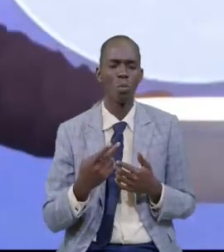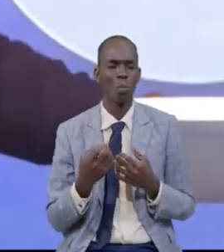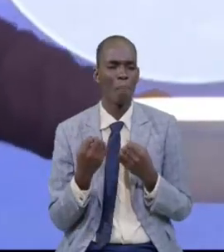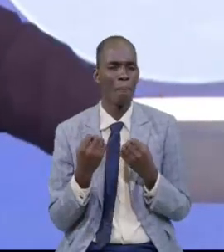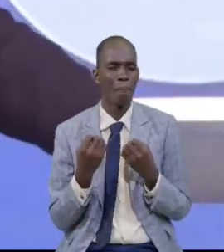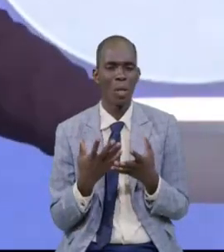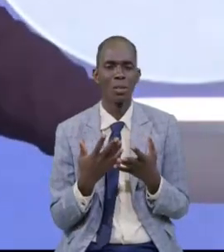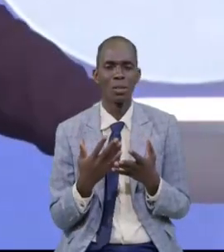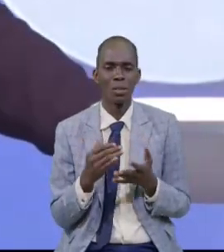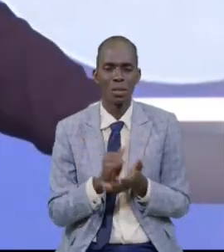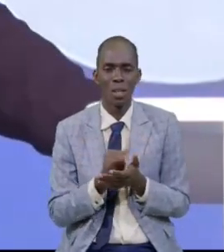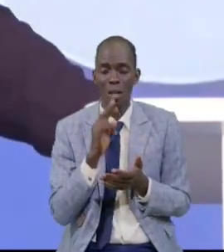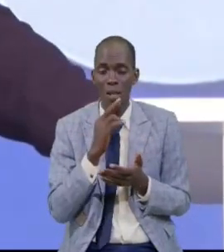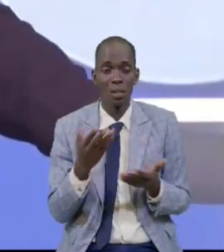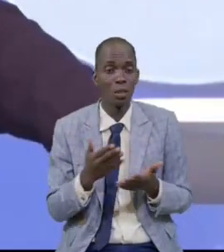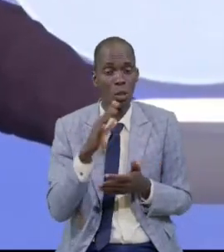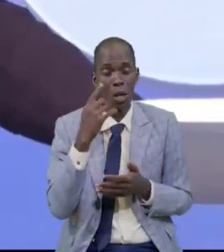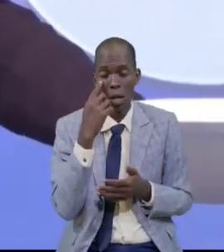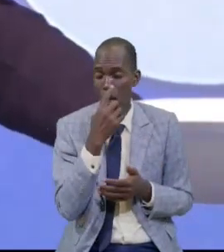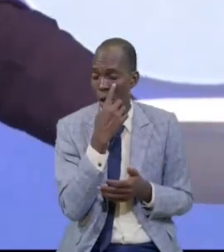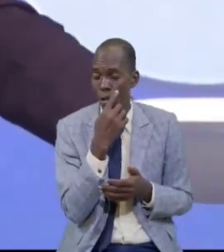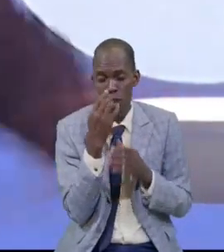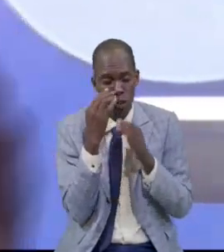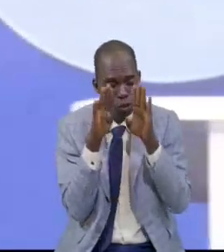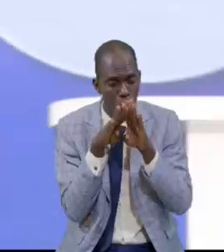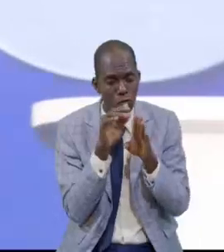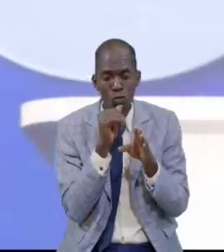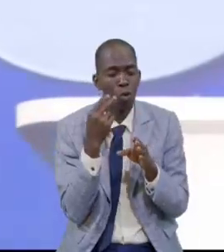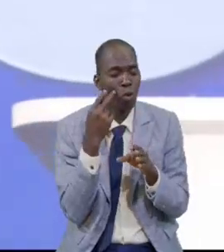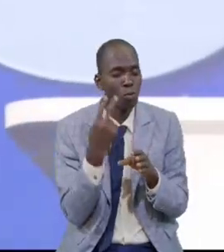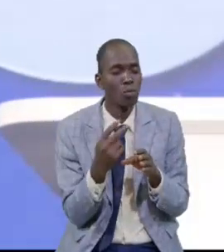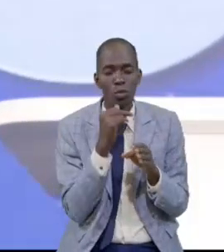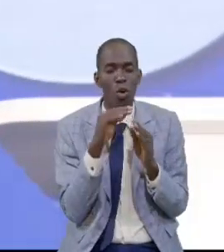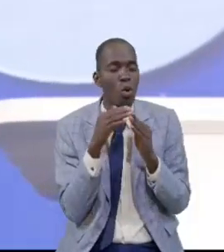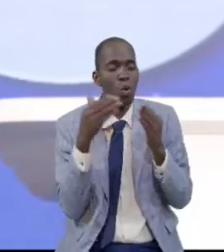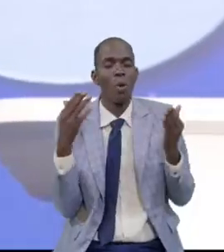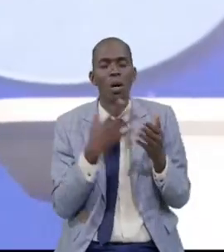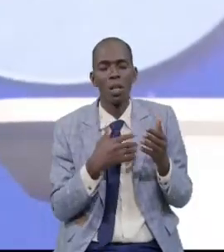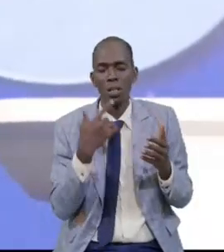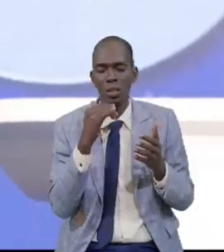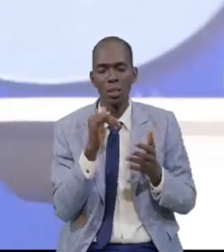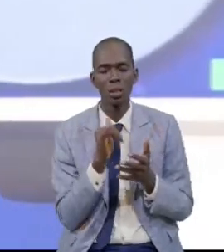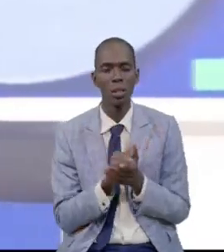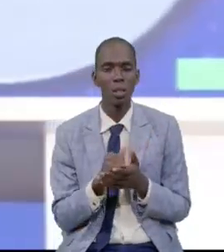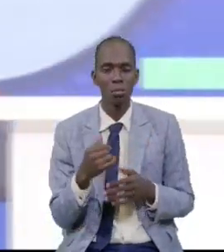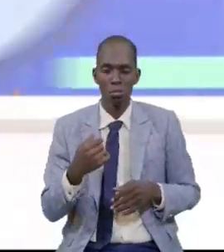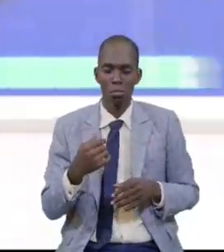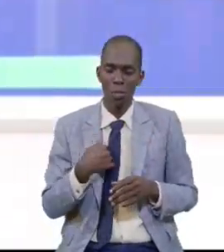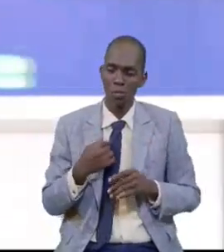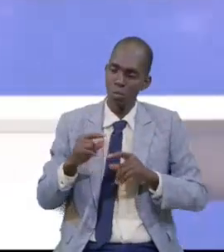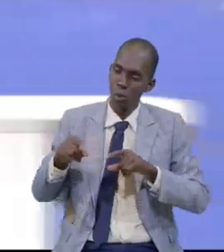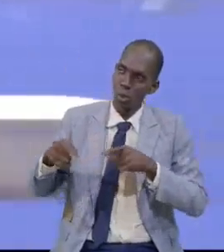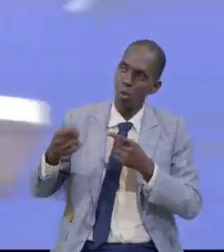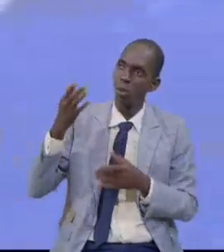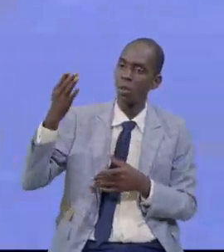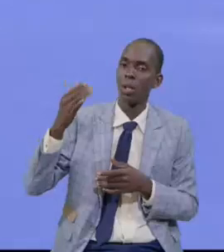not open and you could not see them. And he said, okay, I'll go there. I'll open their eyes